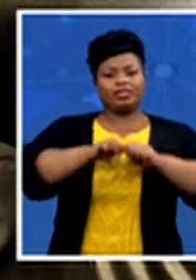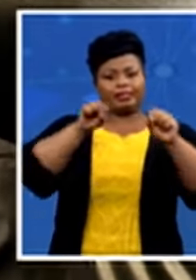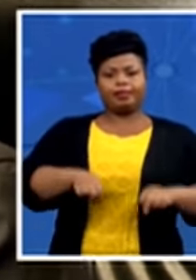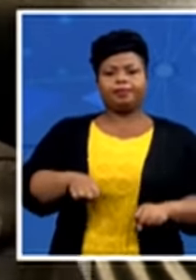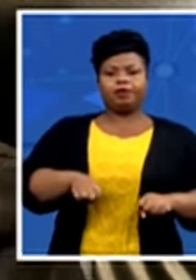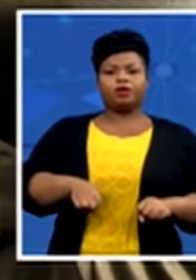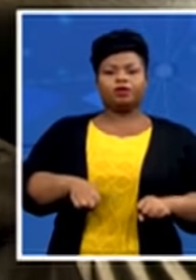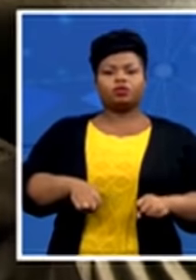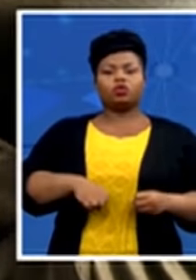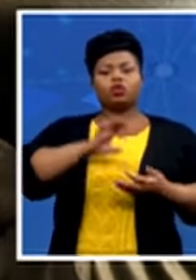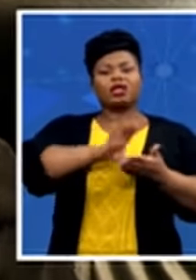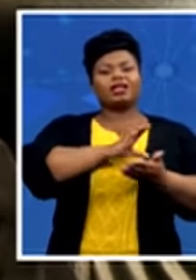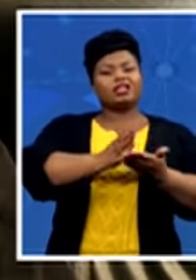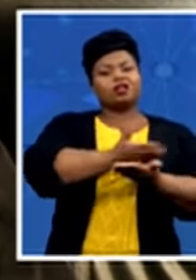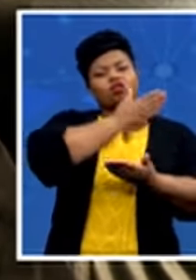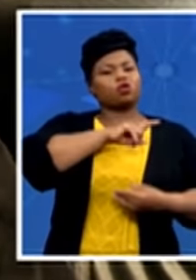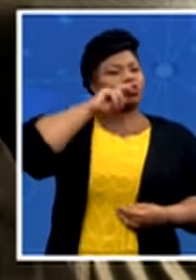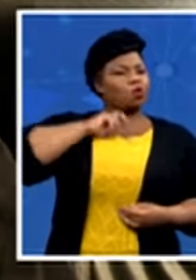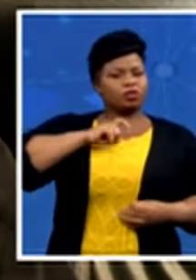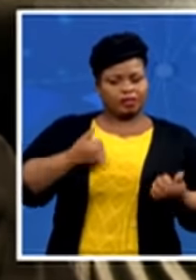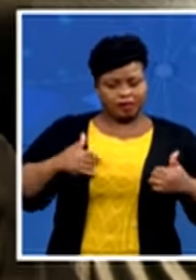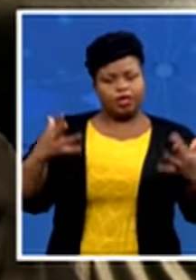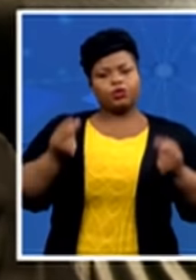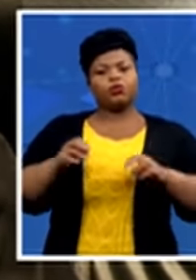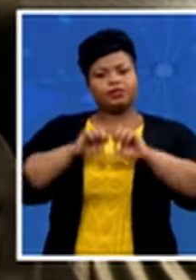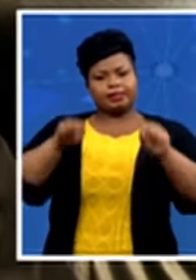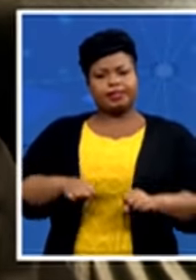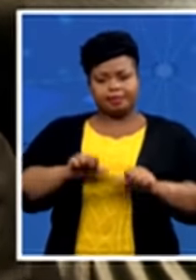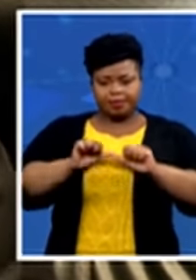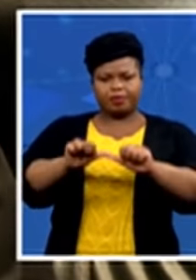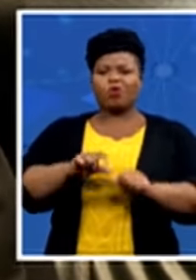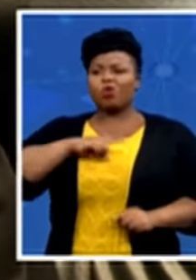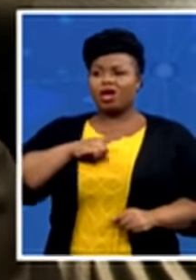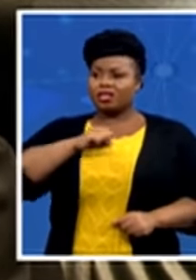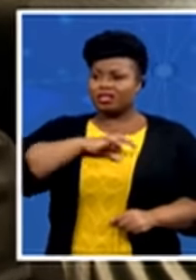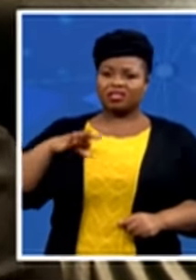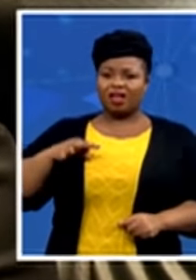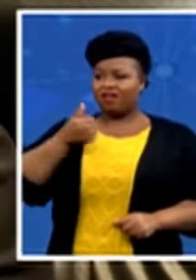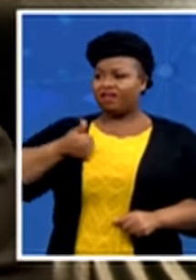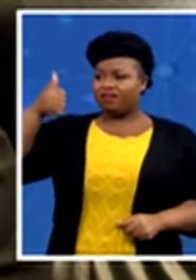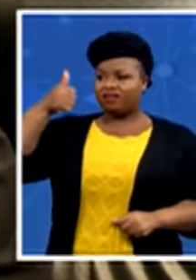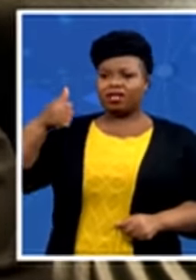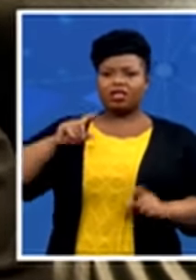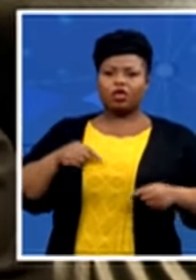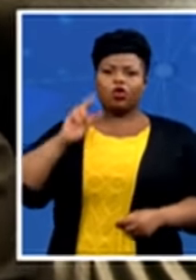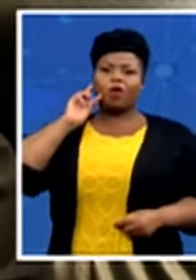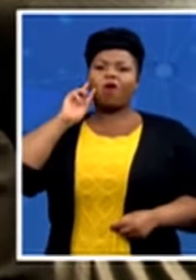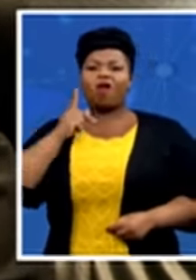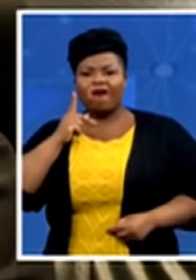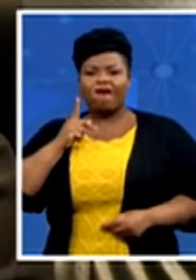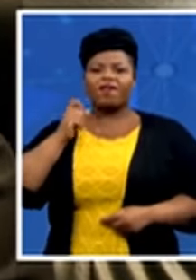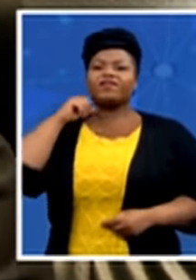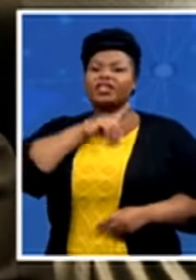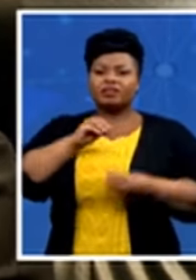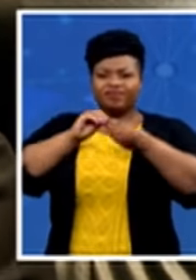officials to have it easy to flood the system and ensure